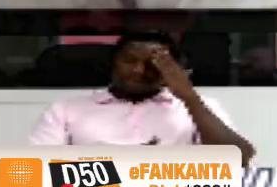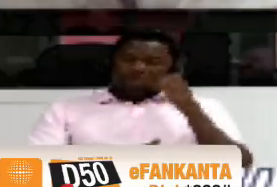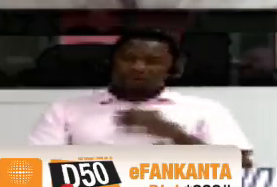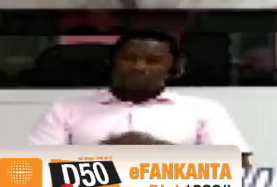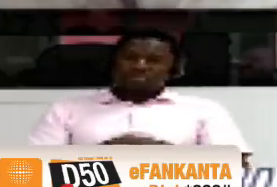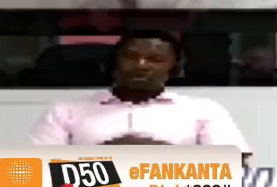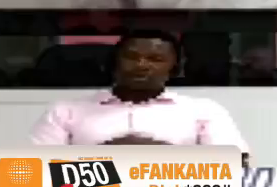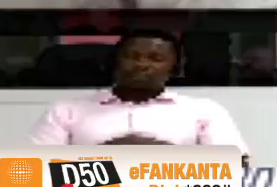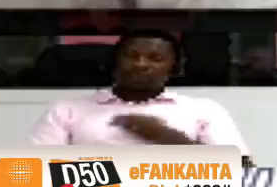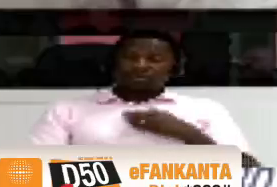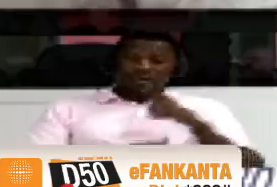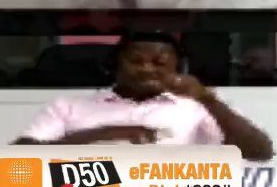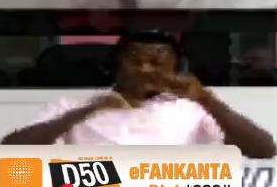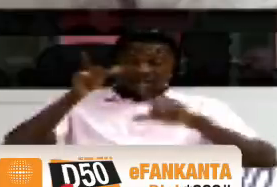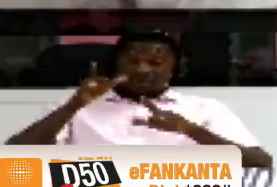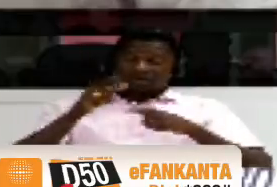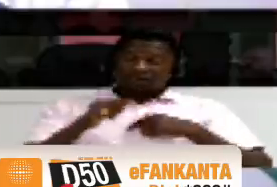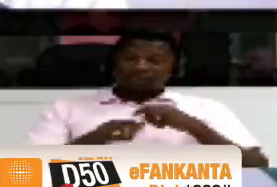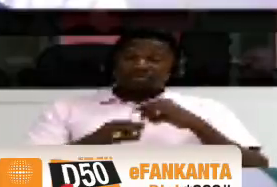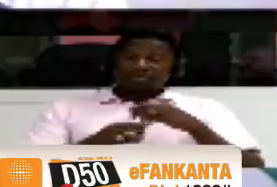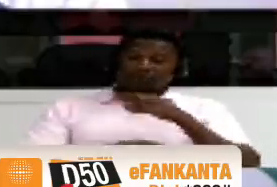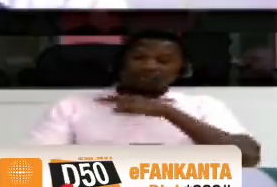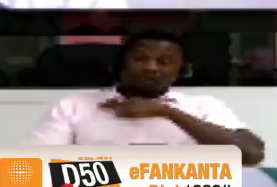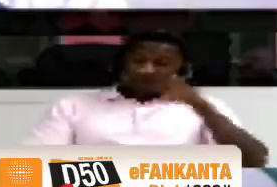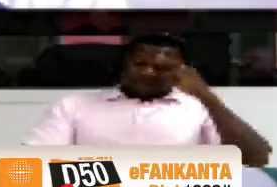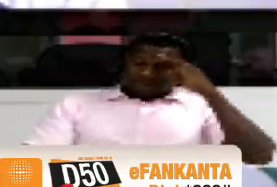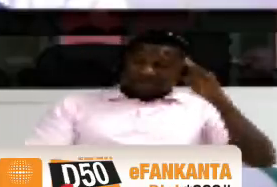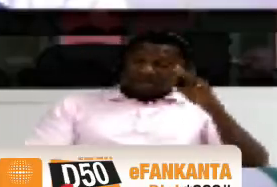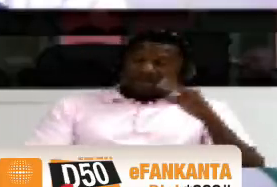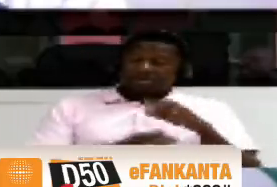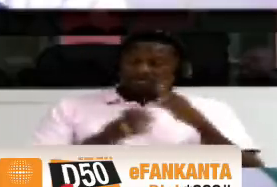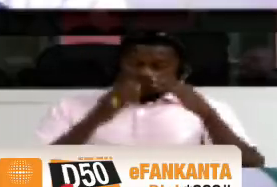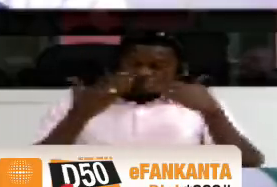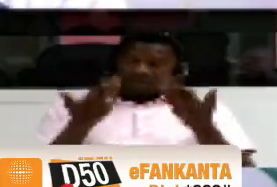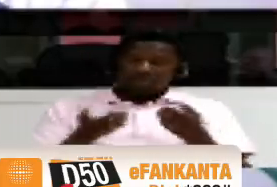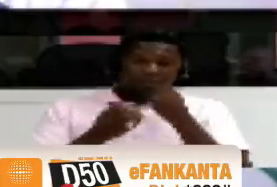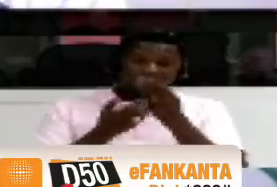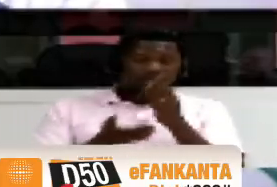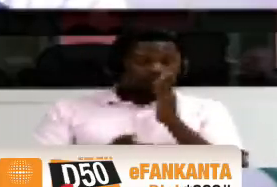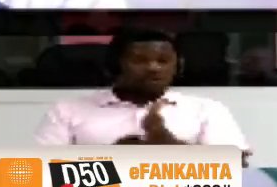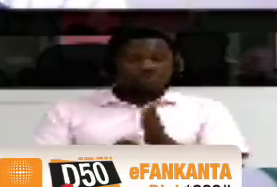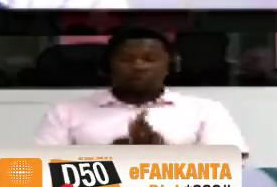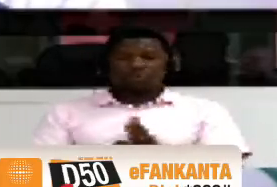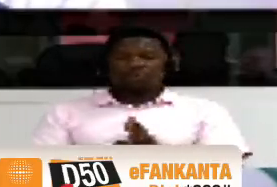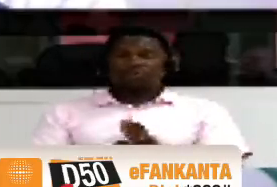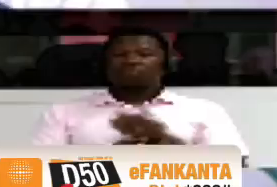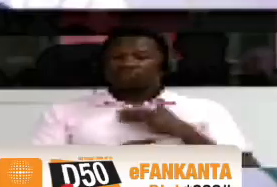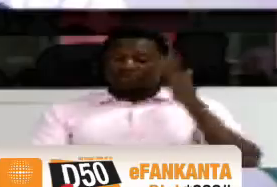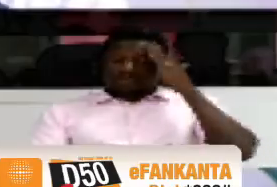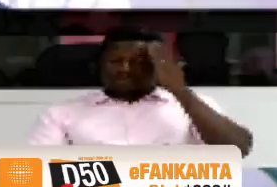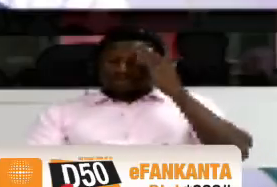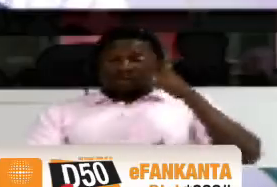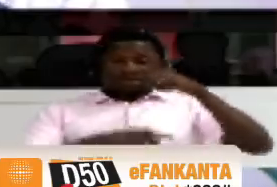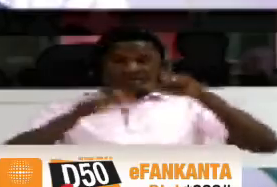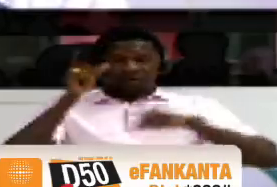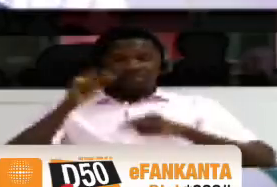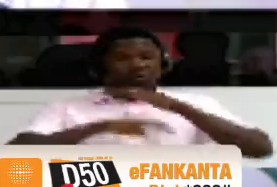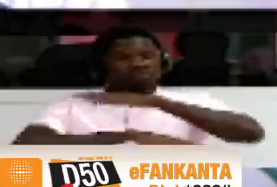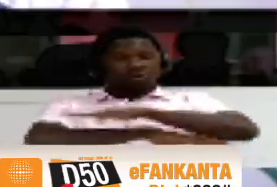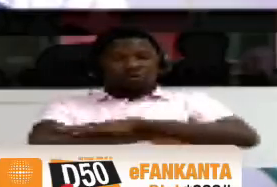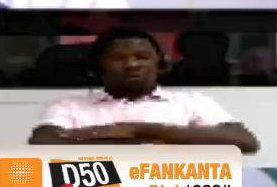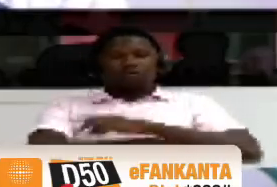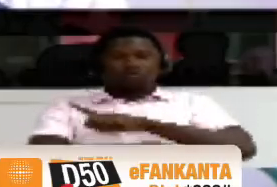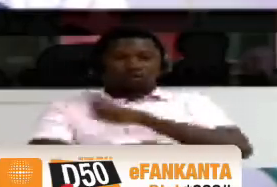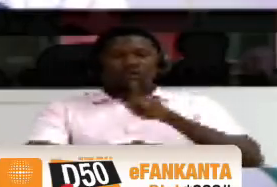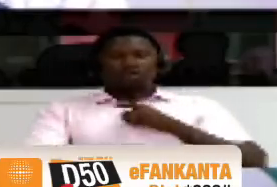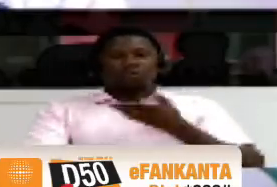But at the level of the ministry, I can't say for certain. But I know at the level of the schools, we